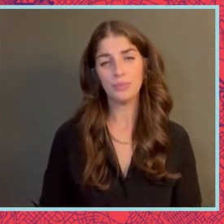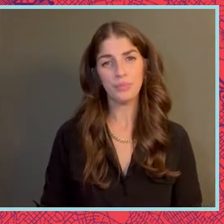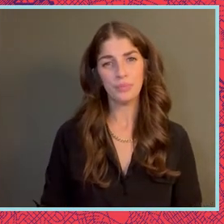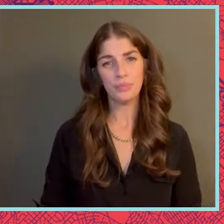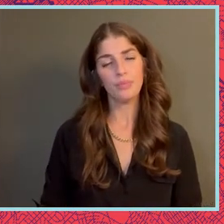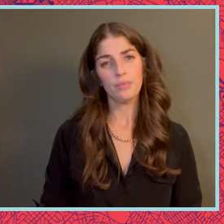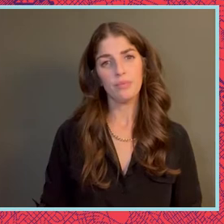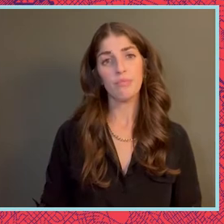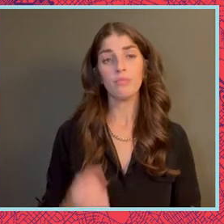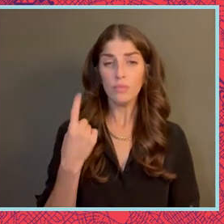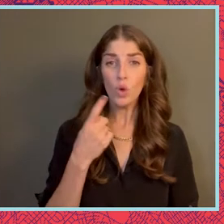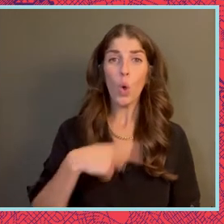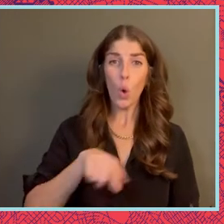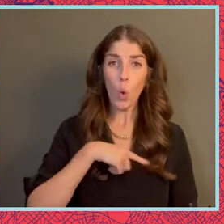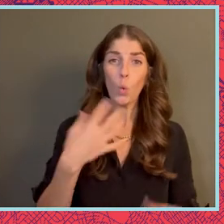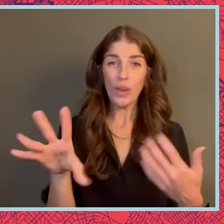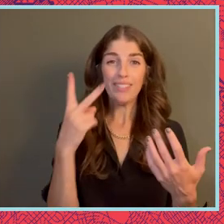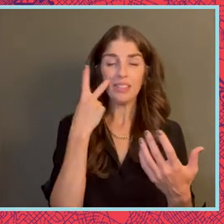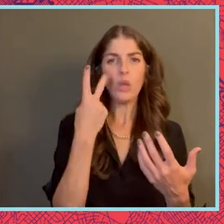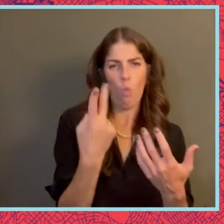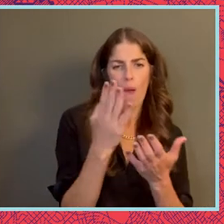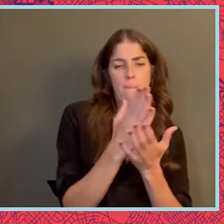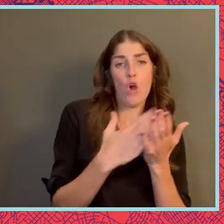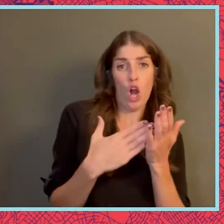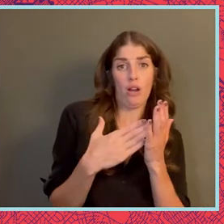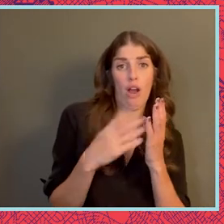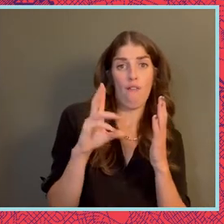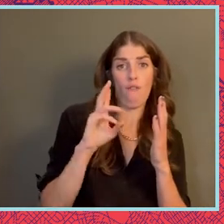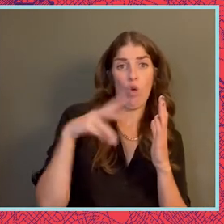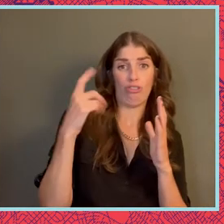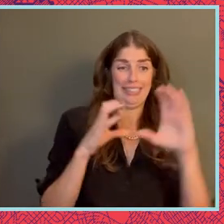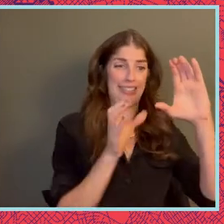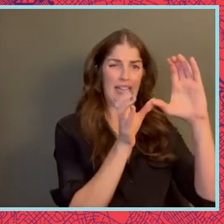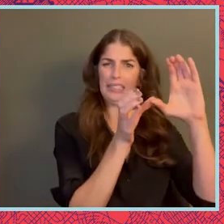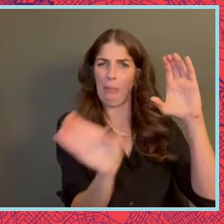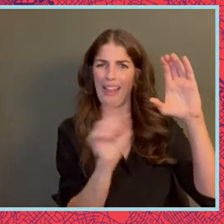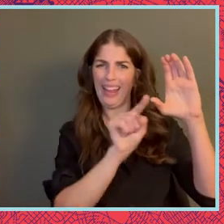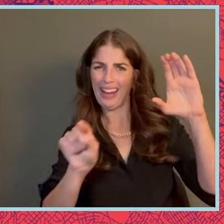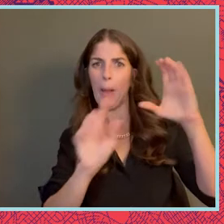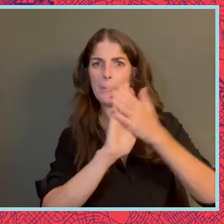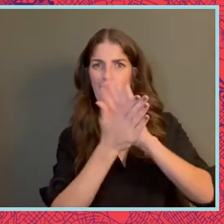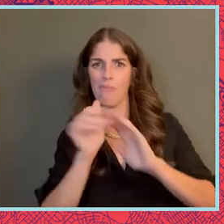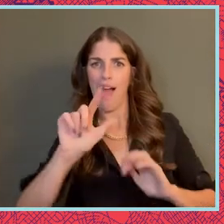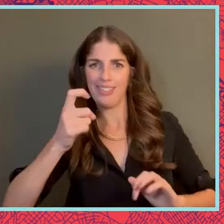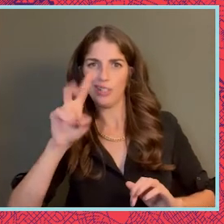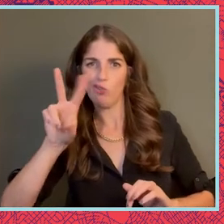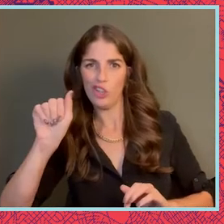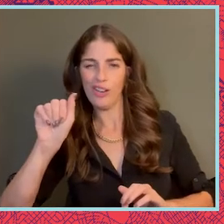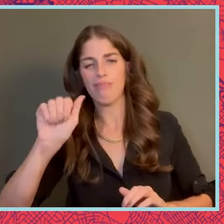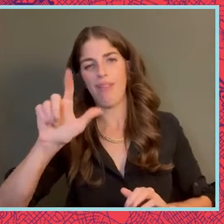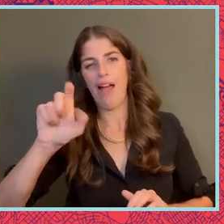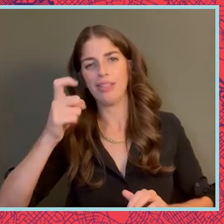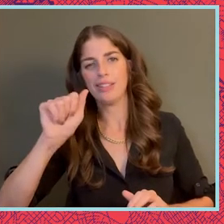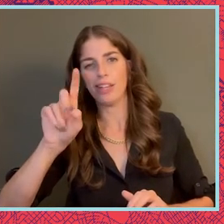a point in time in our history, we saw a piece of Washington, D.C., which is now Alexandria, Virginia, split off because